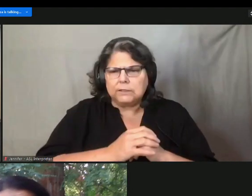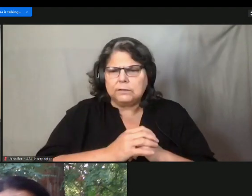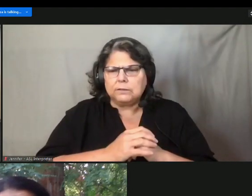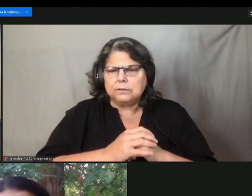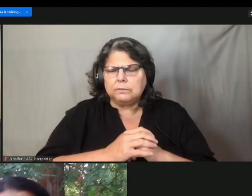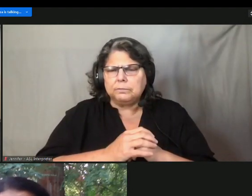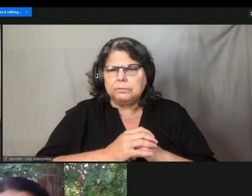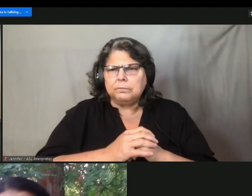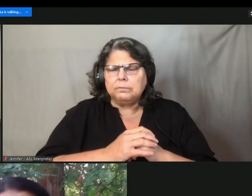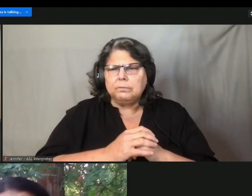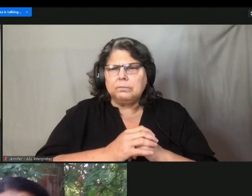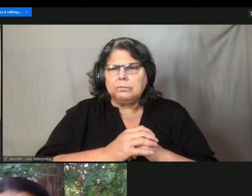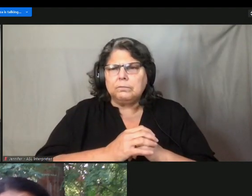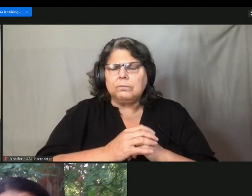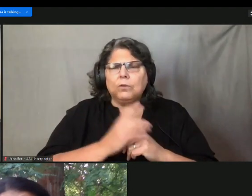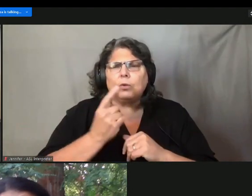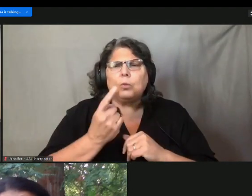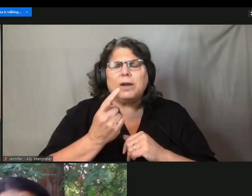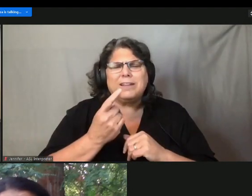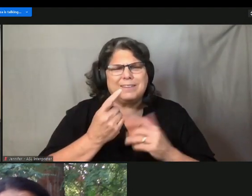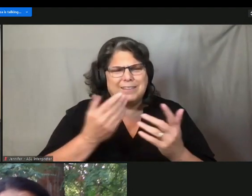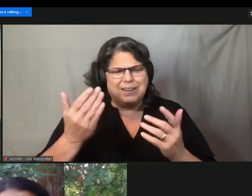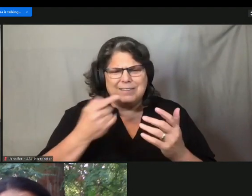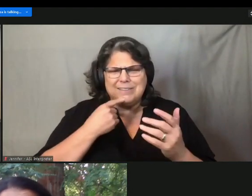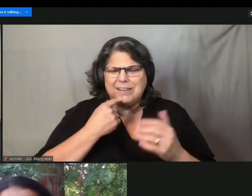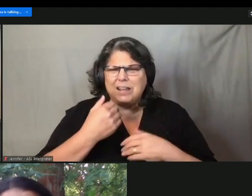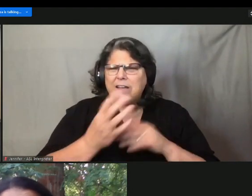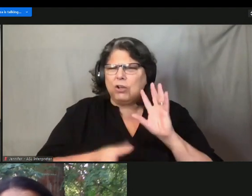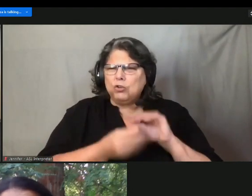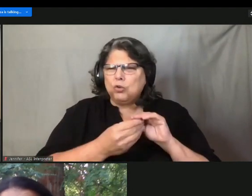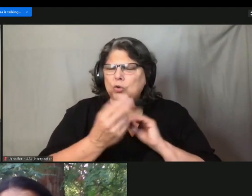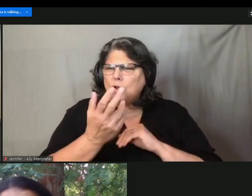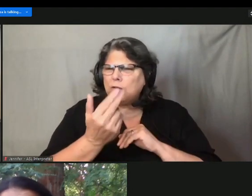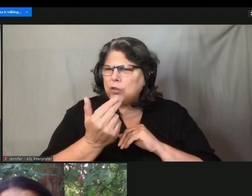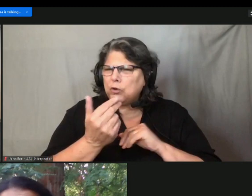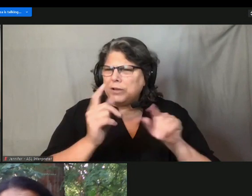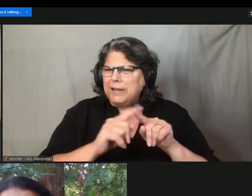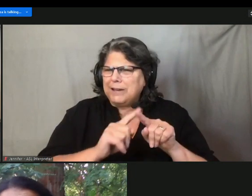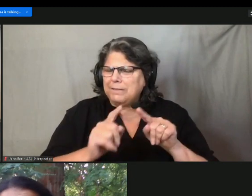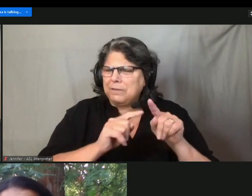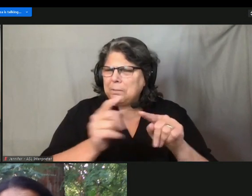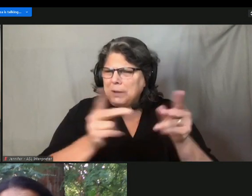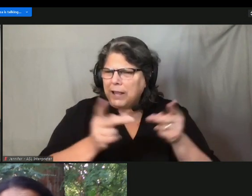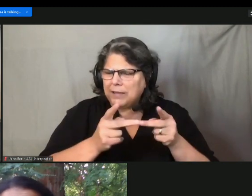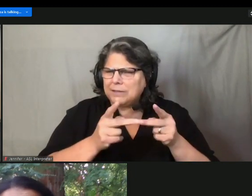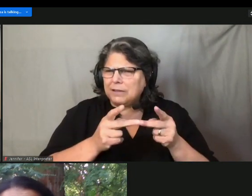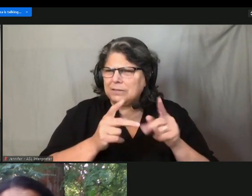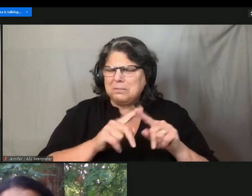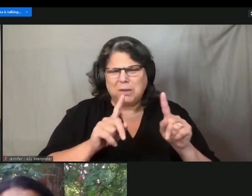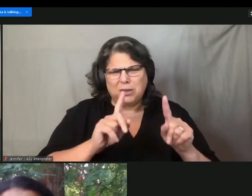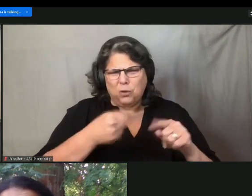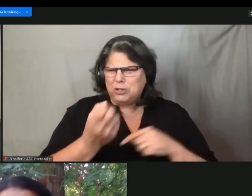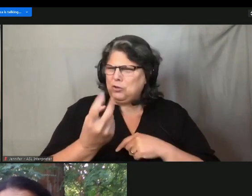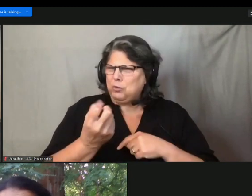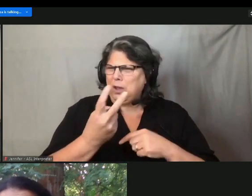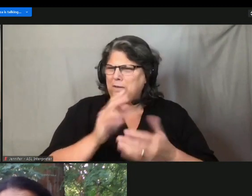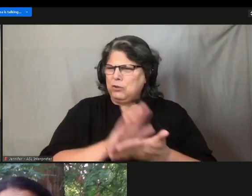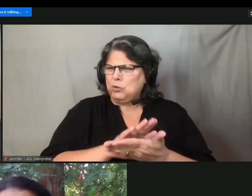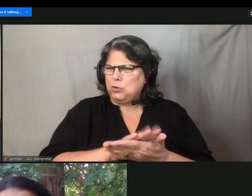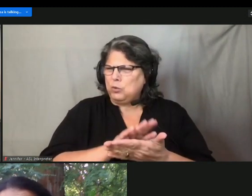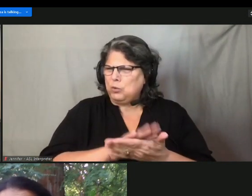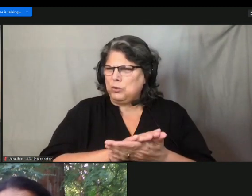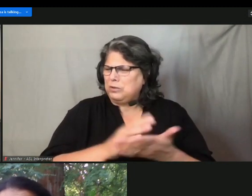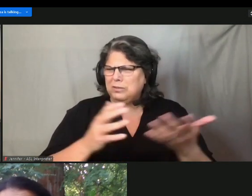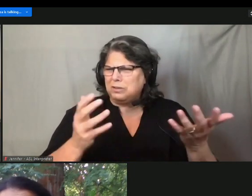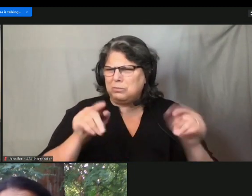says has a total of 13 facilities in the chart, but it says 12 schools. Is there a difference between